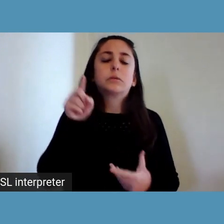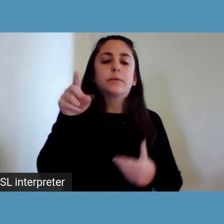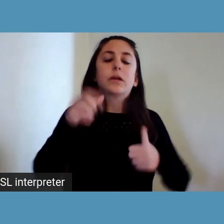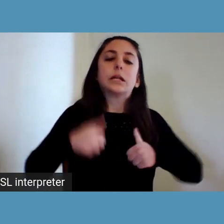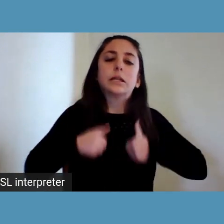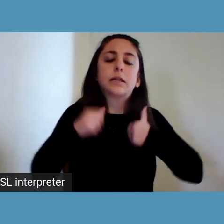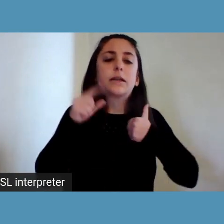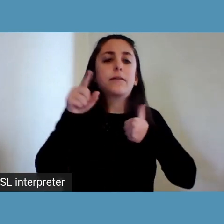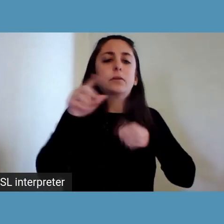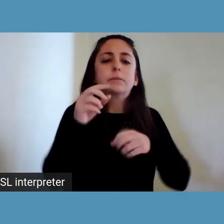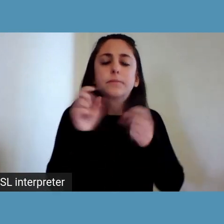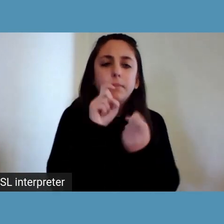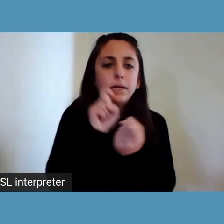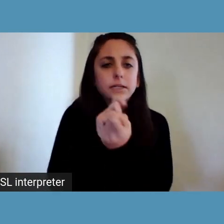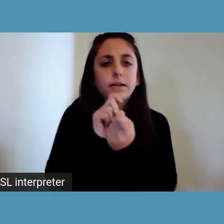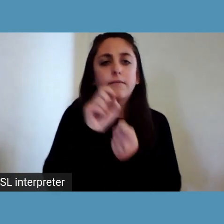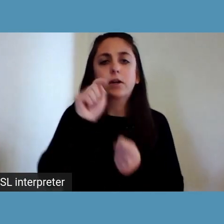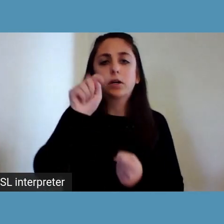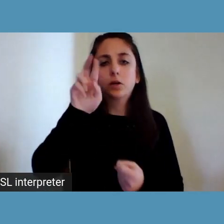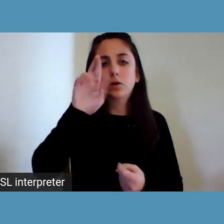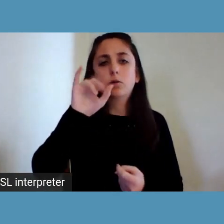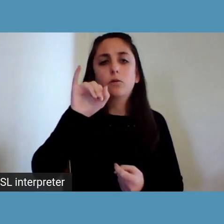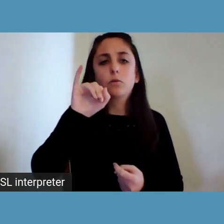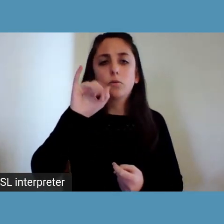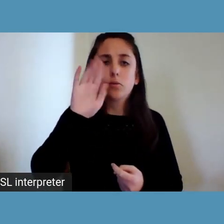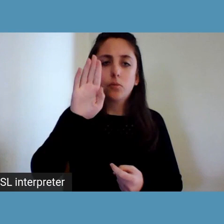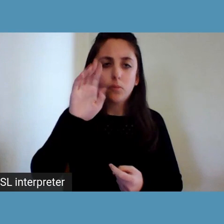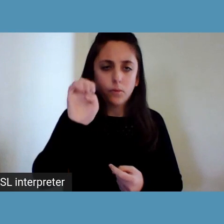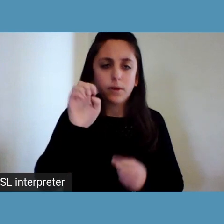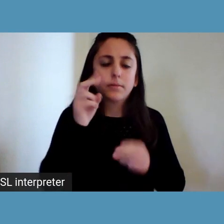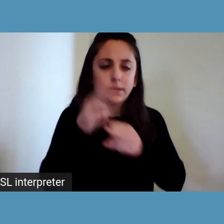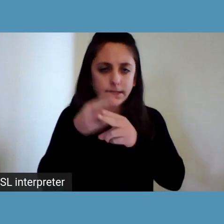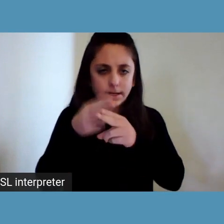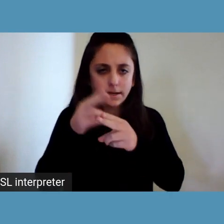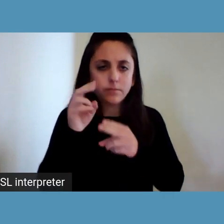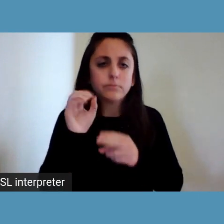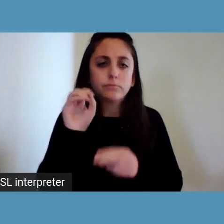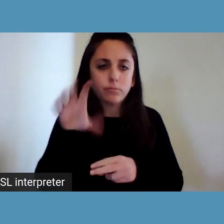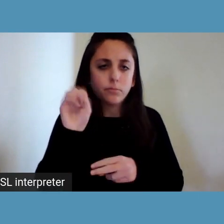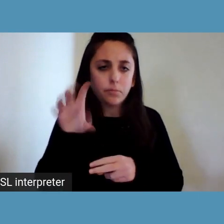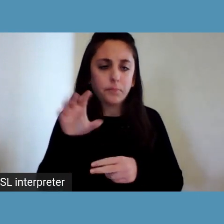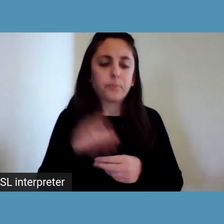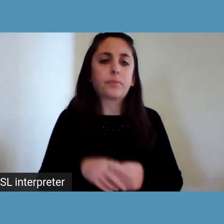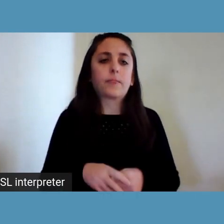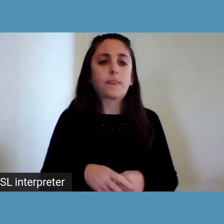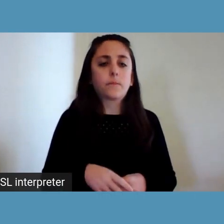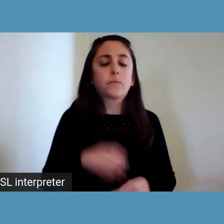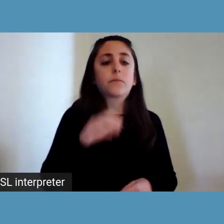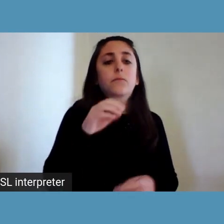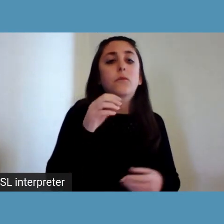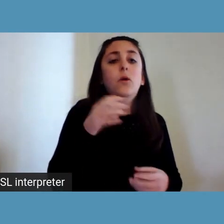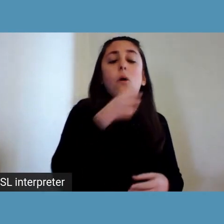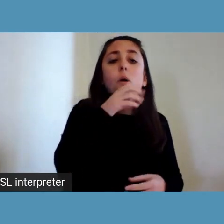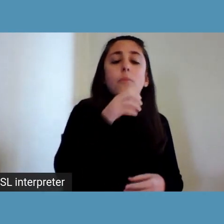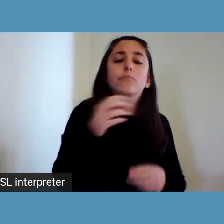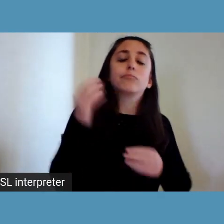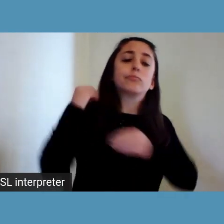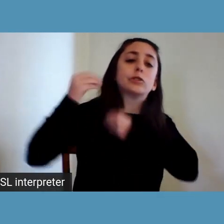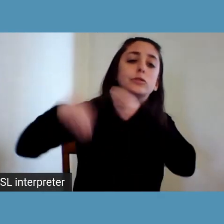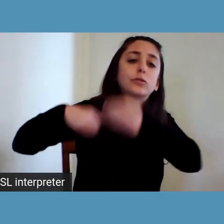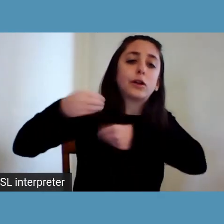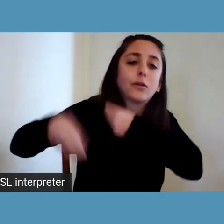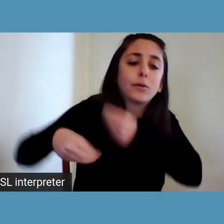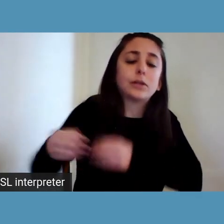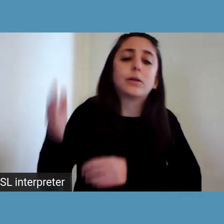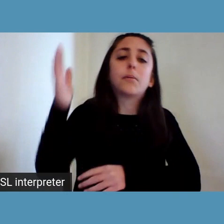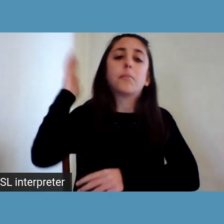Wherever we are, let us acknowledge all indigenous nations as living communities, their elders, both past and present, as well